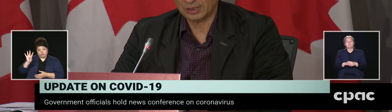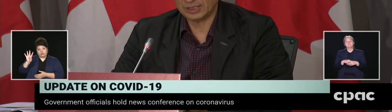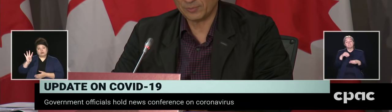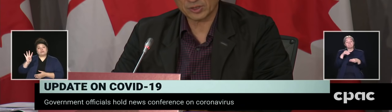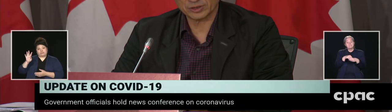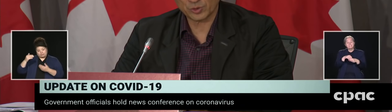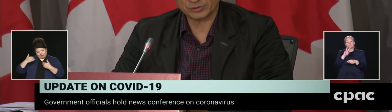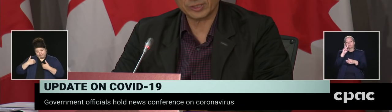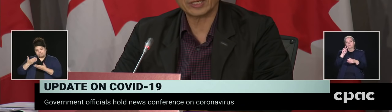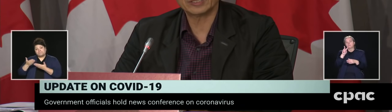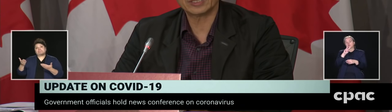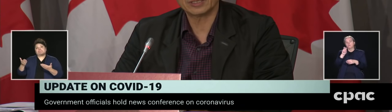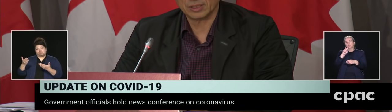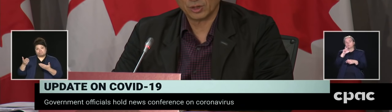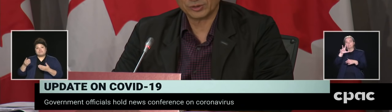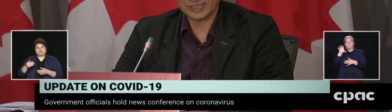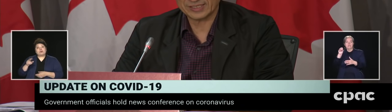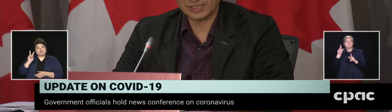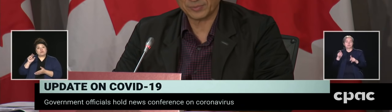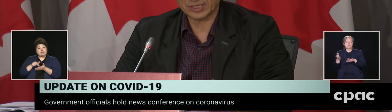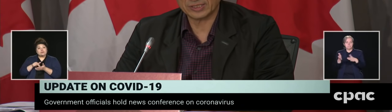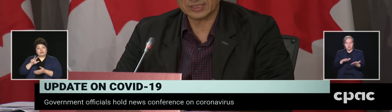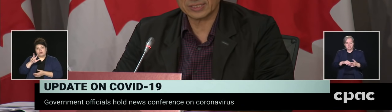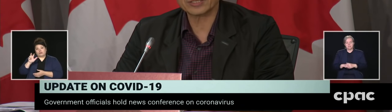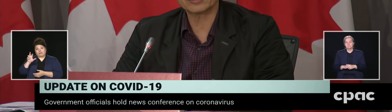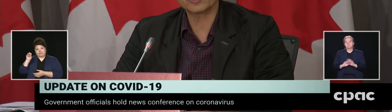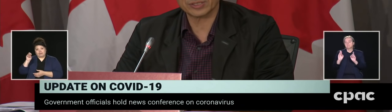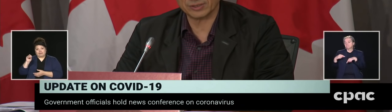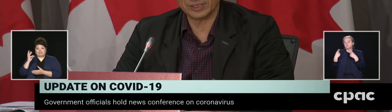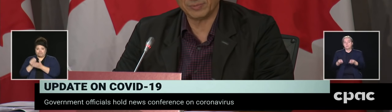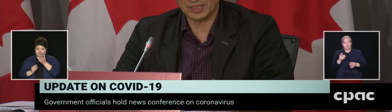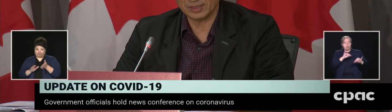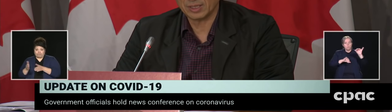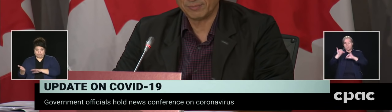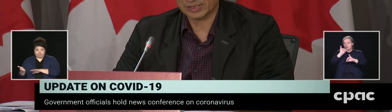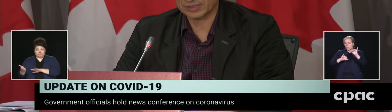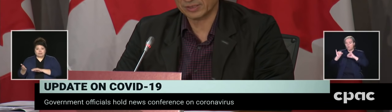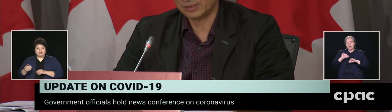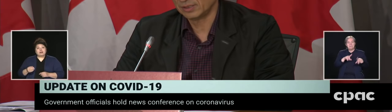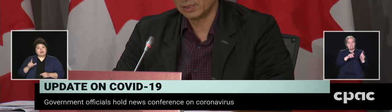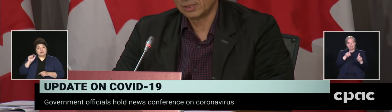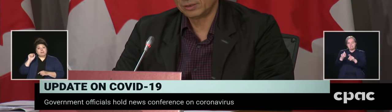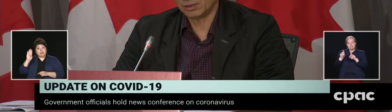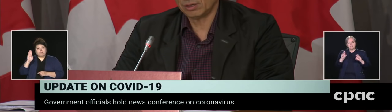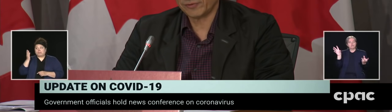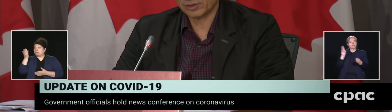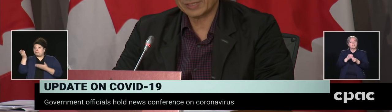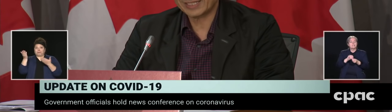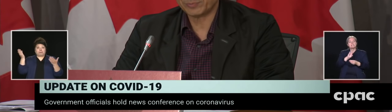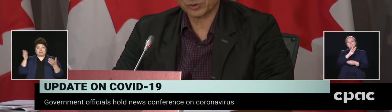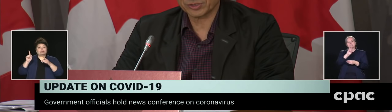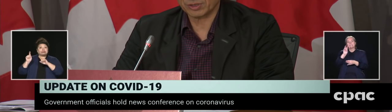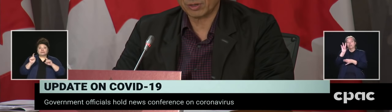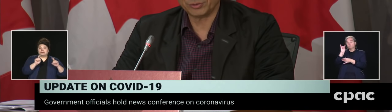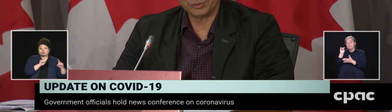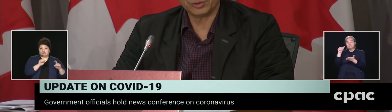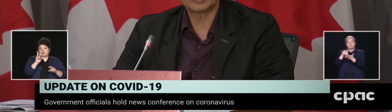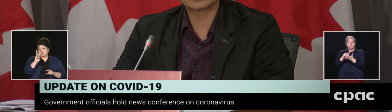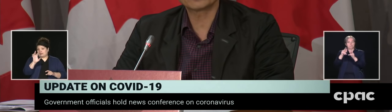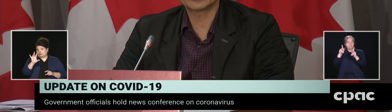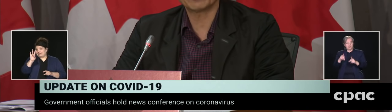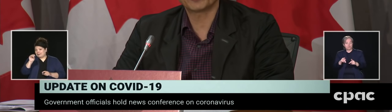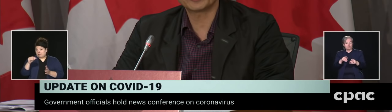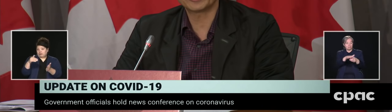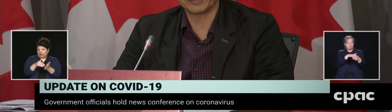jour, les laboratoires du Canada ont testé près de 670 000 personnes, dont environ 7 % ont eu